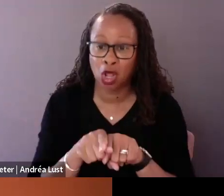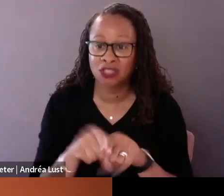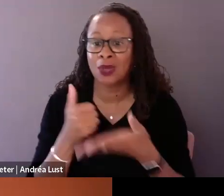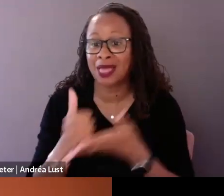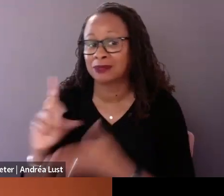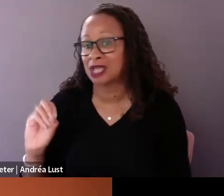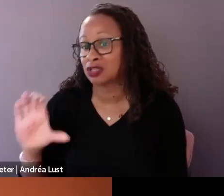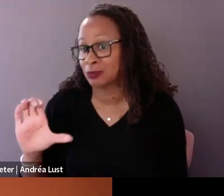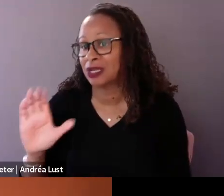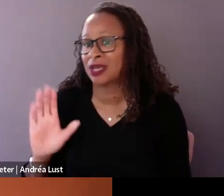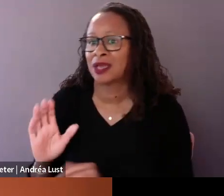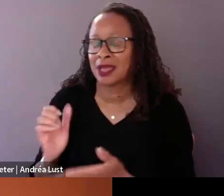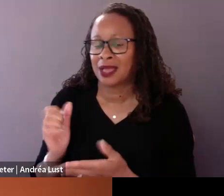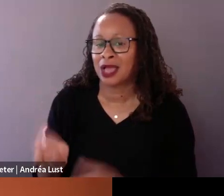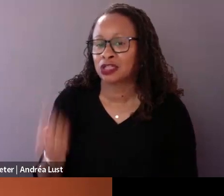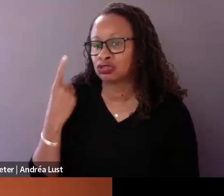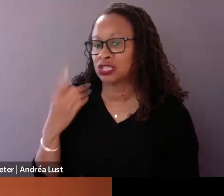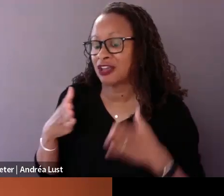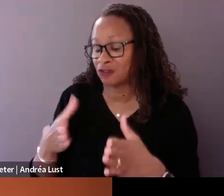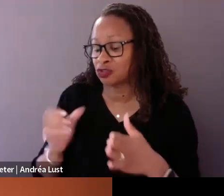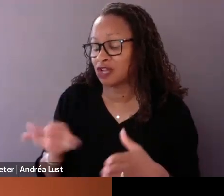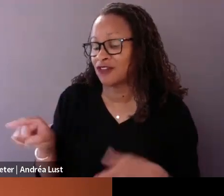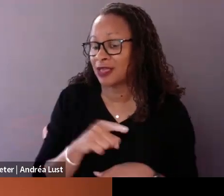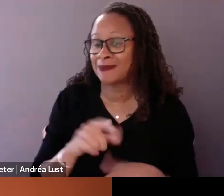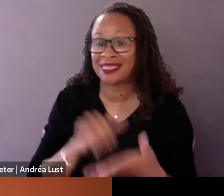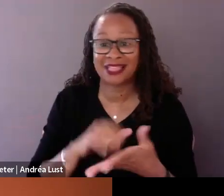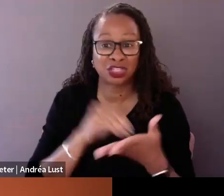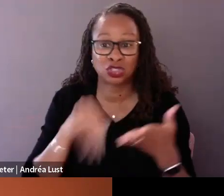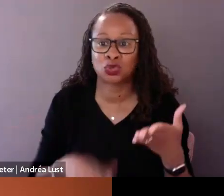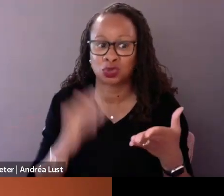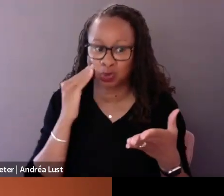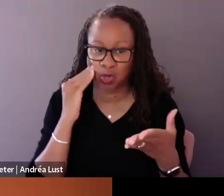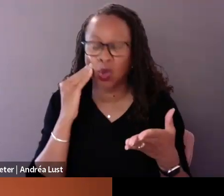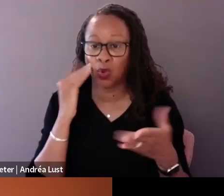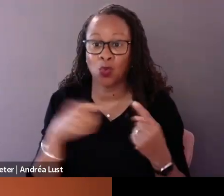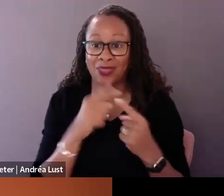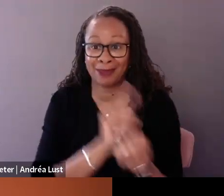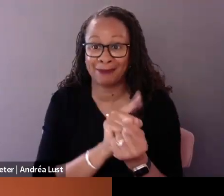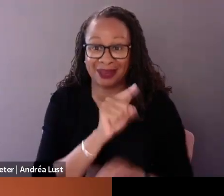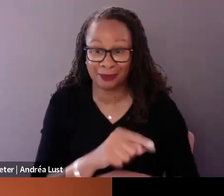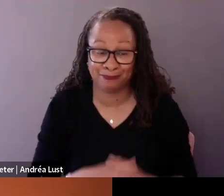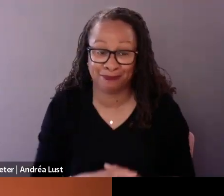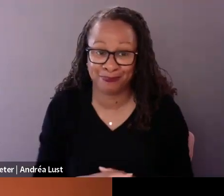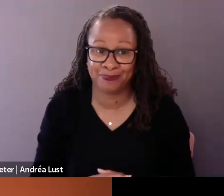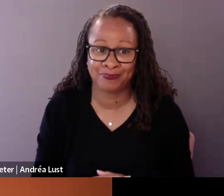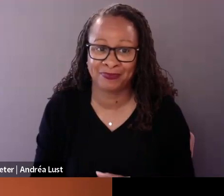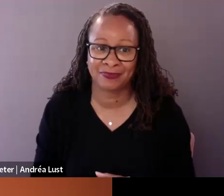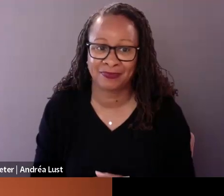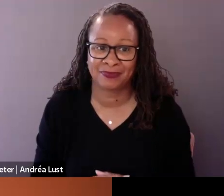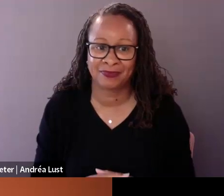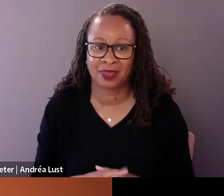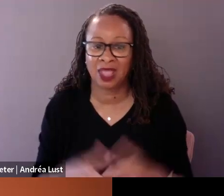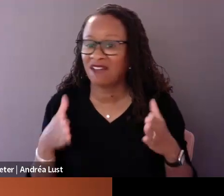documentary understand a version of him that the students knew when they met him, a version that